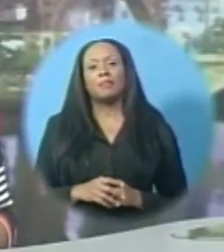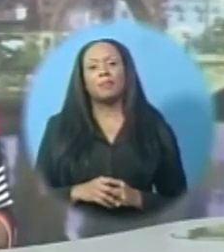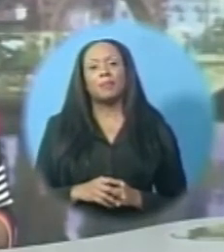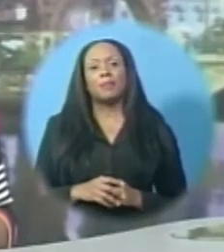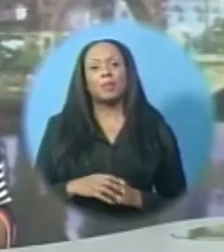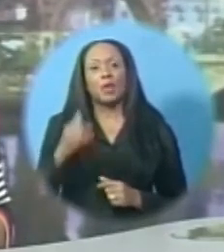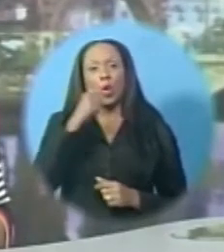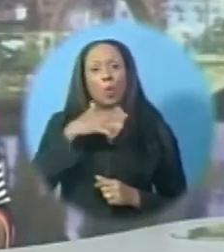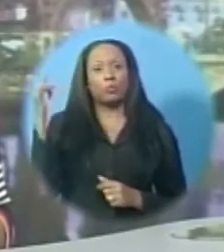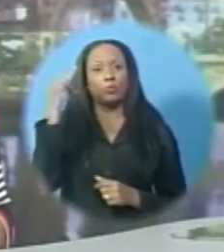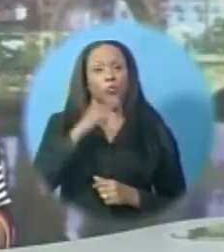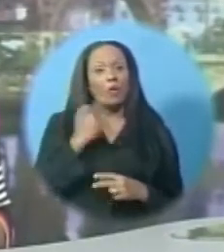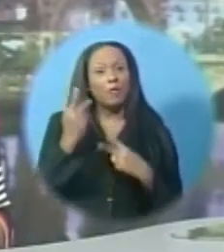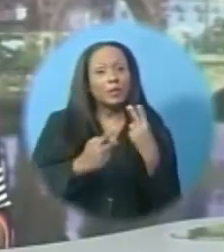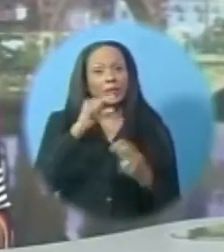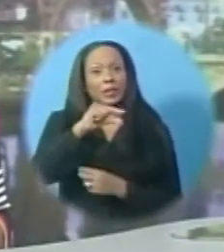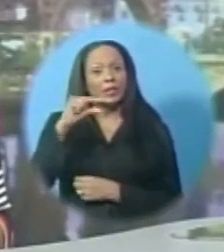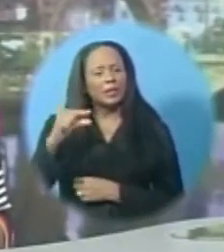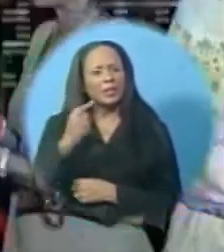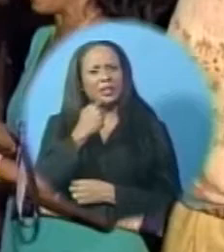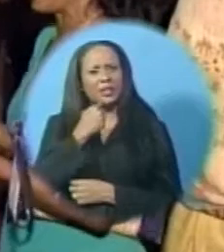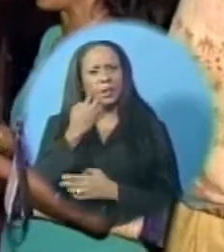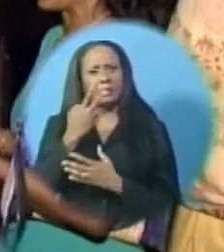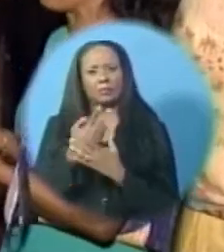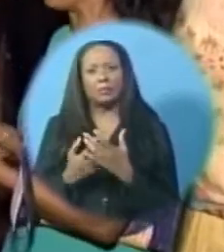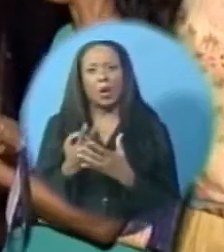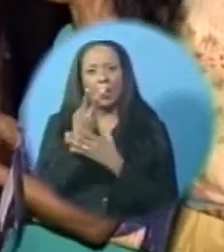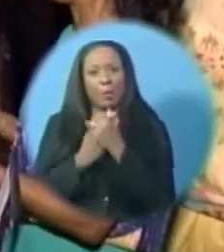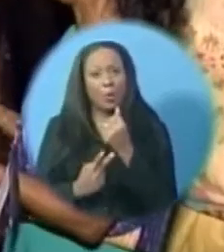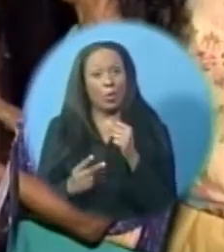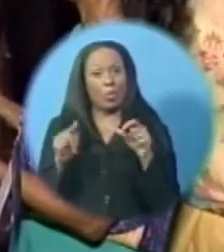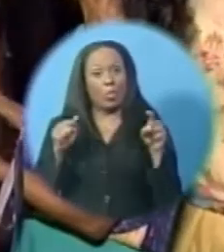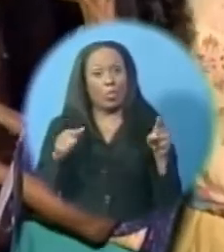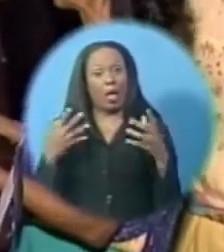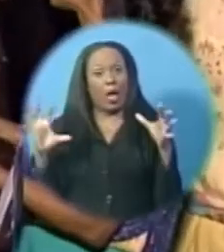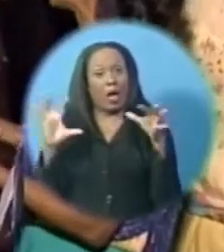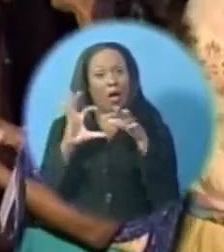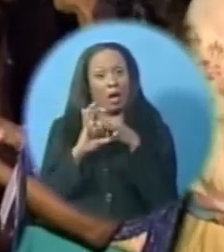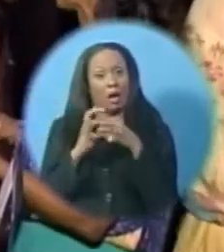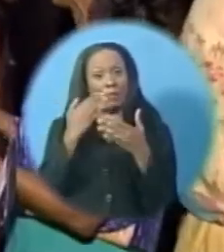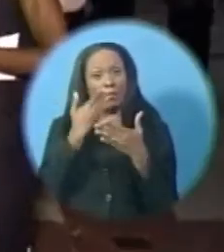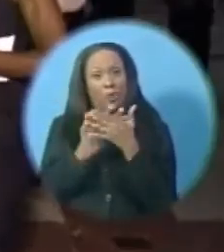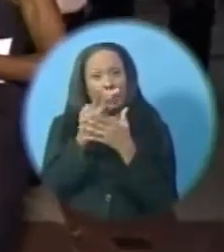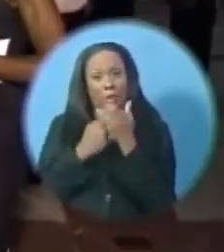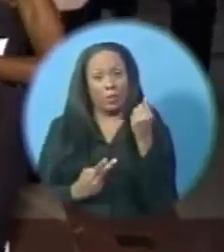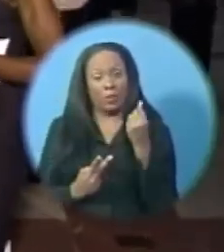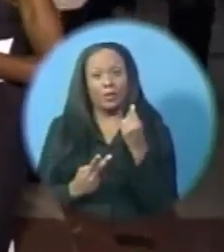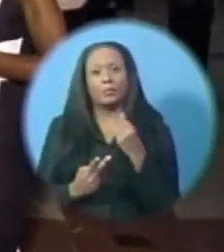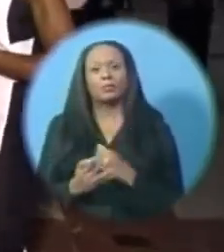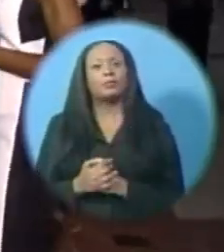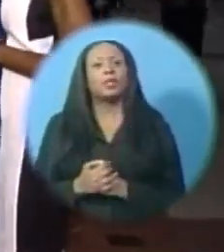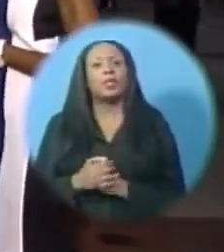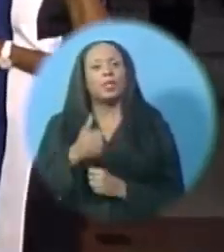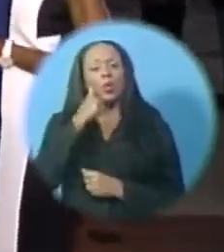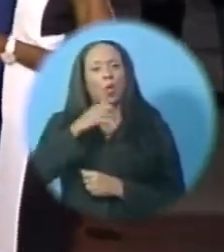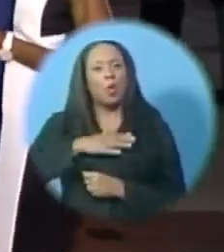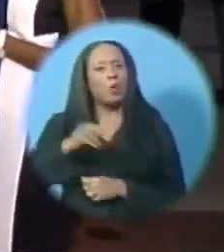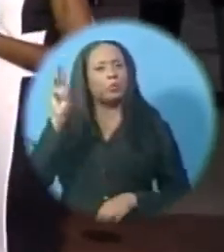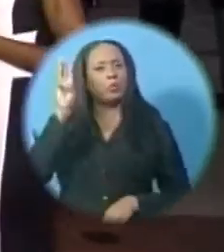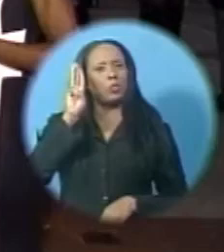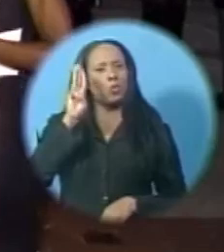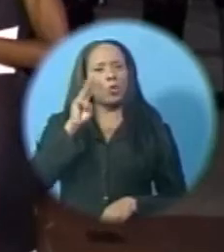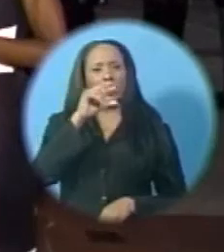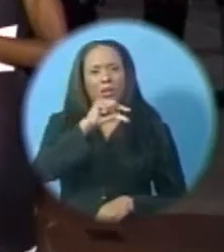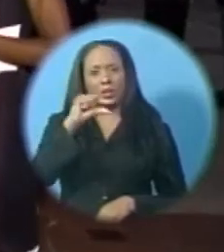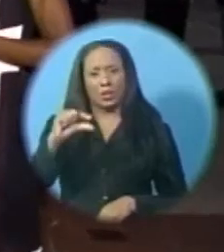the two countries share a long-standing relationship, partnering in a number of areas. Dame Patsy, who was sworn in as Governor General